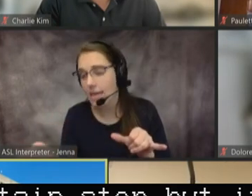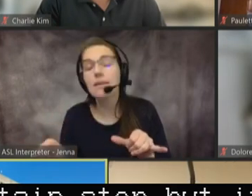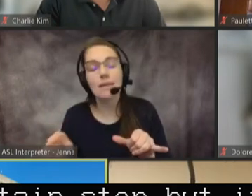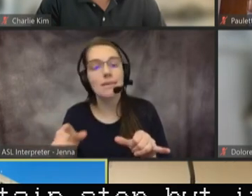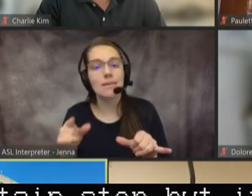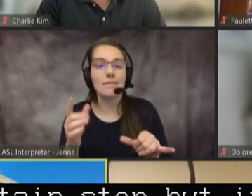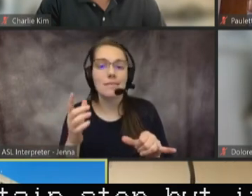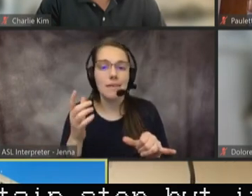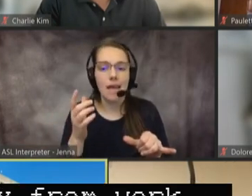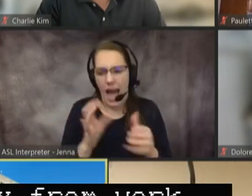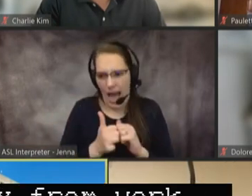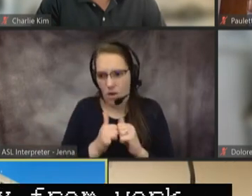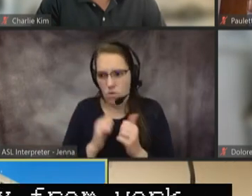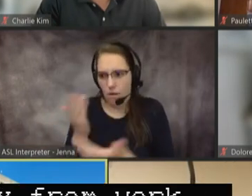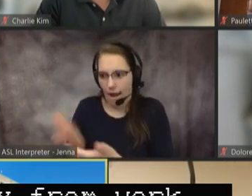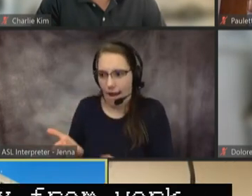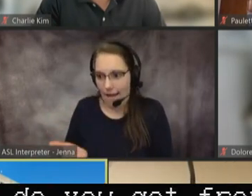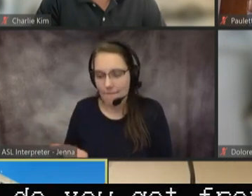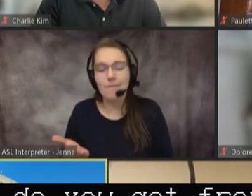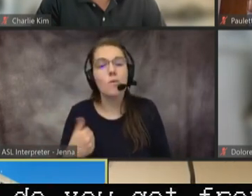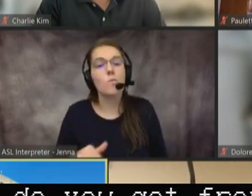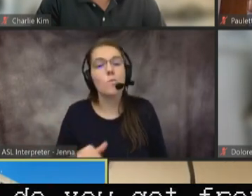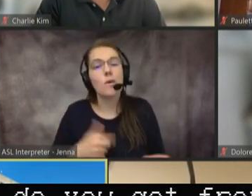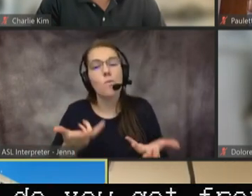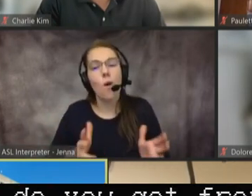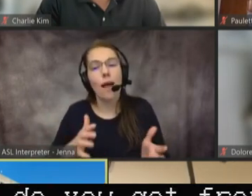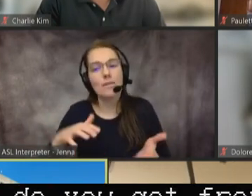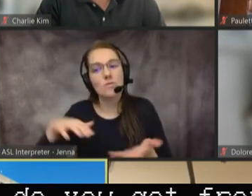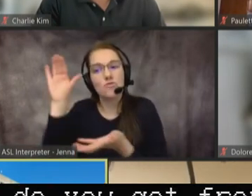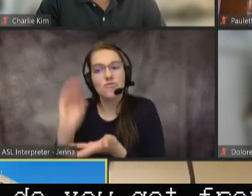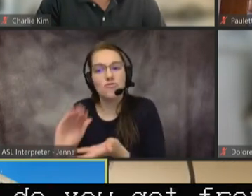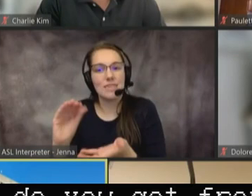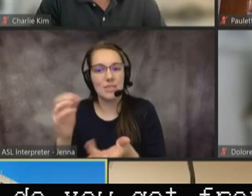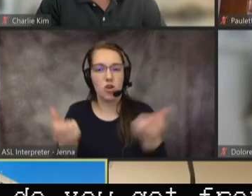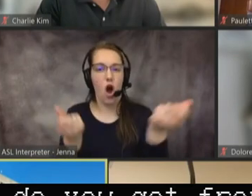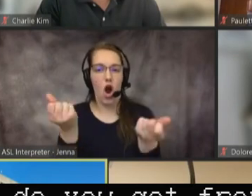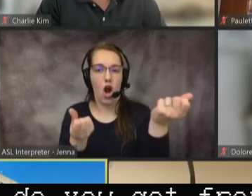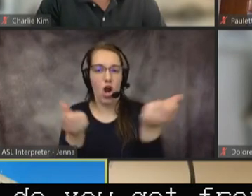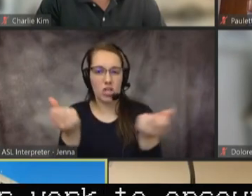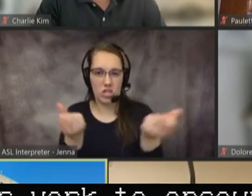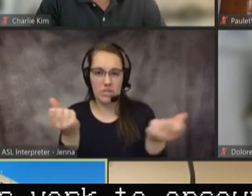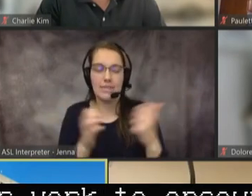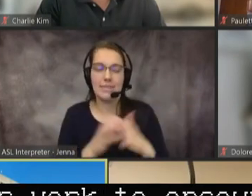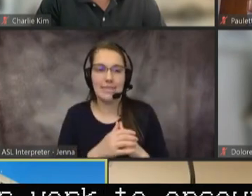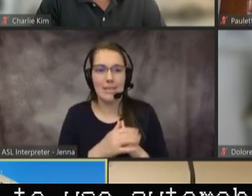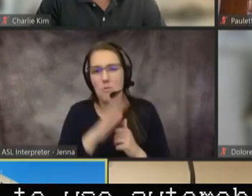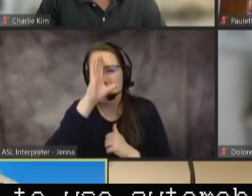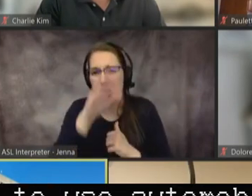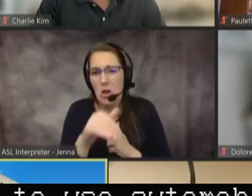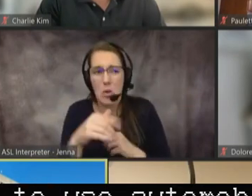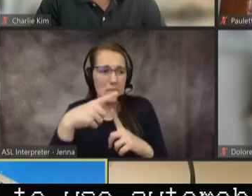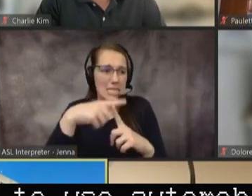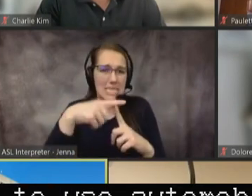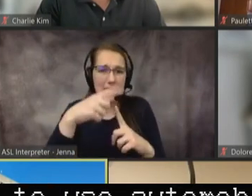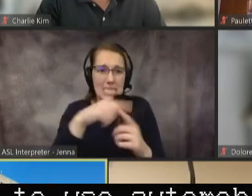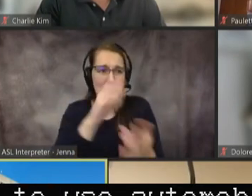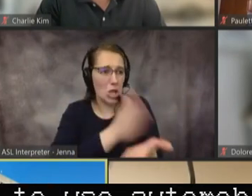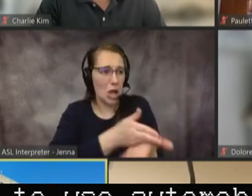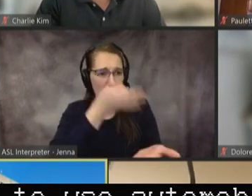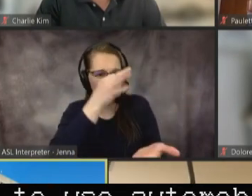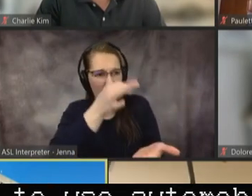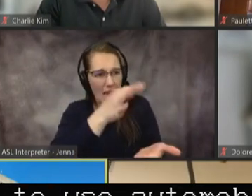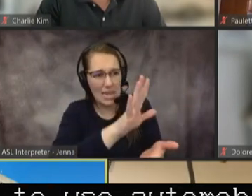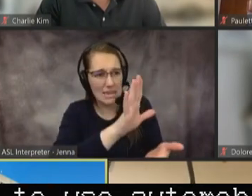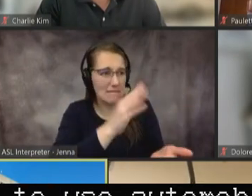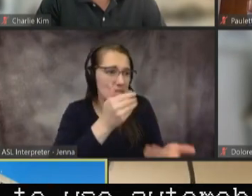because we know T stops don't let out right in front of everybody's building. So, you know, what if it's 2 miles from your building? Like, people might not want to